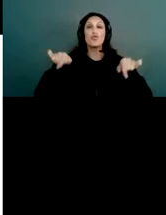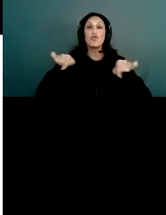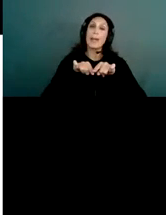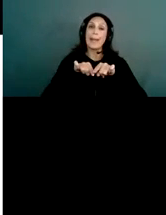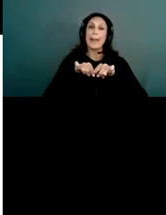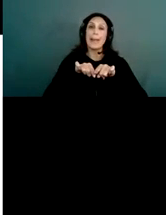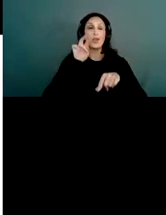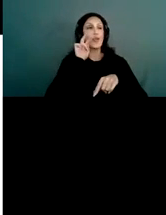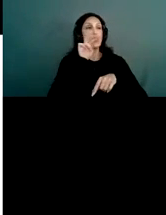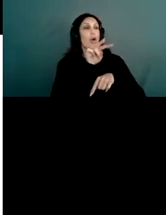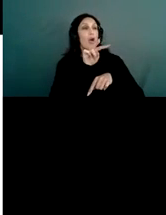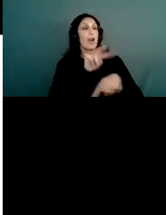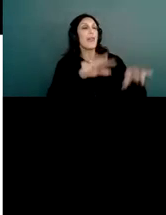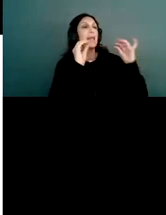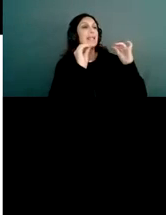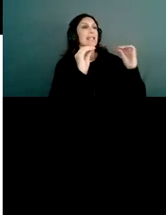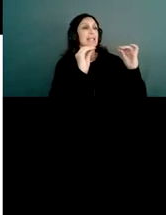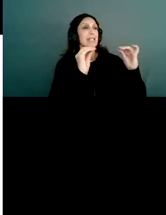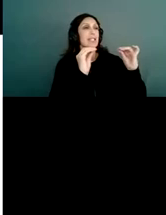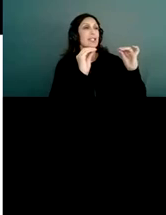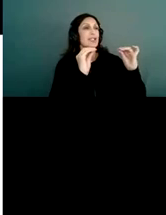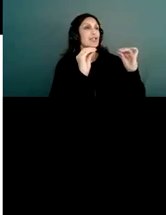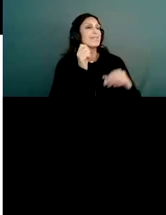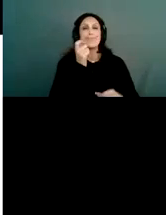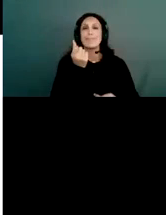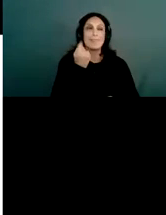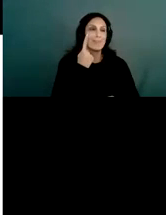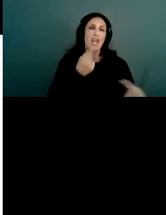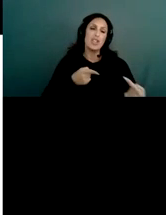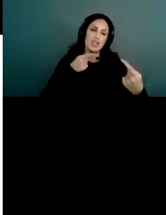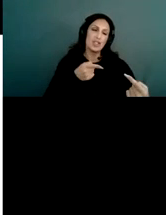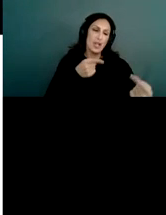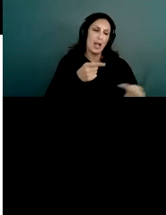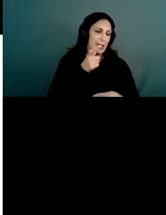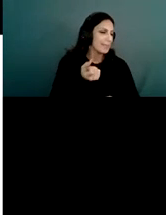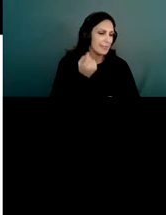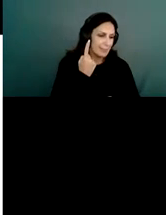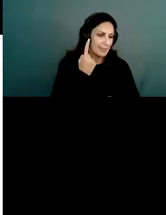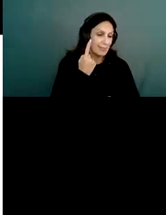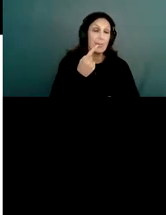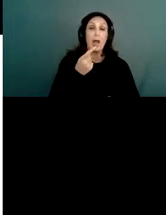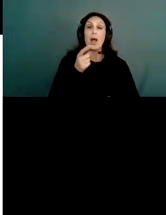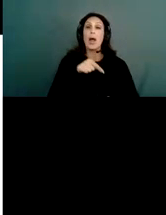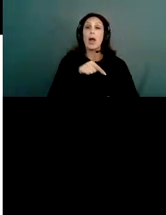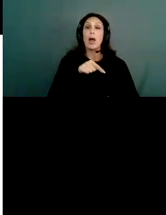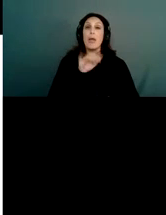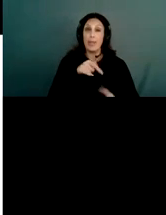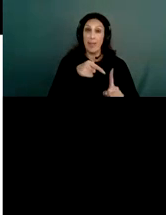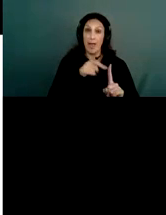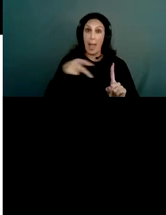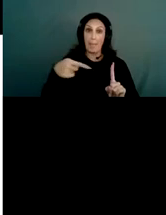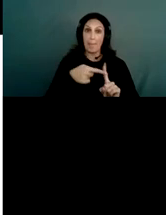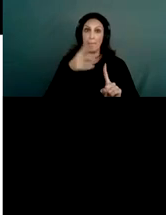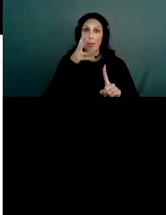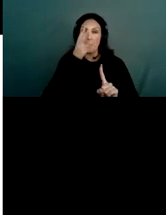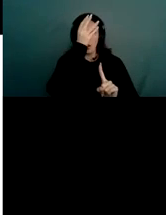If the child had still struggled, then the teacher would be notified, and that's information that could be shared with you as well.